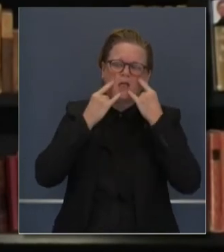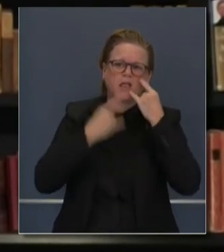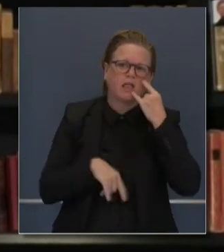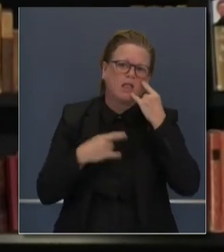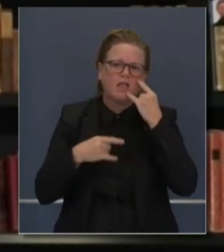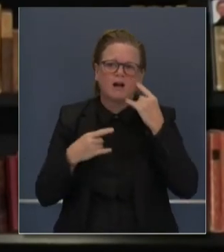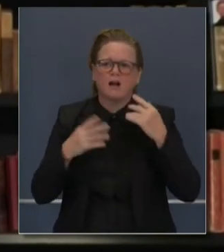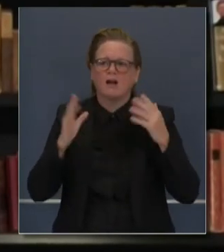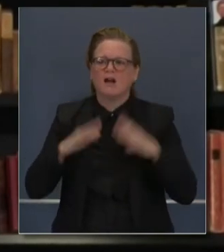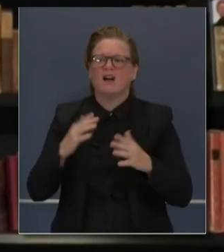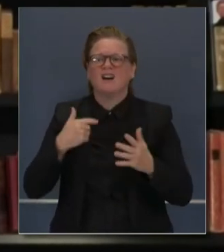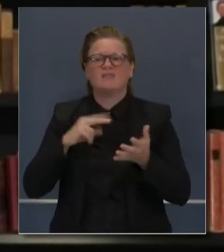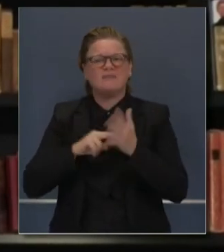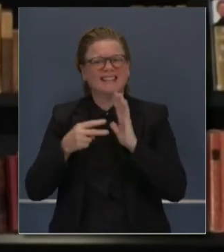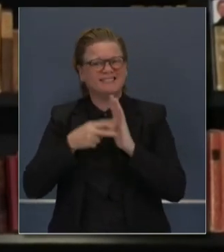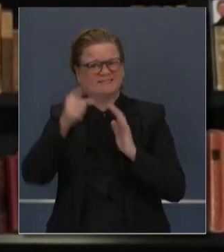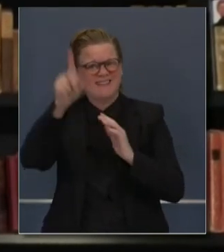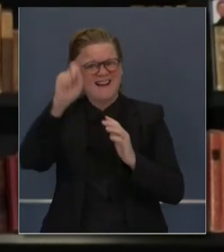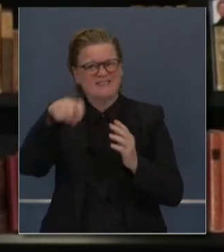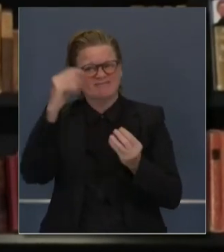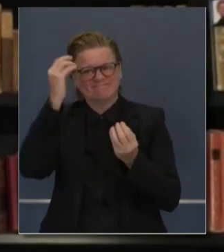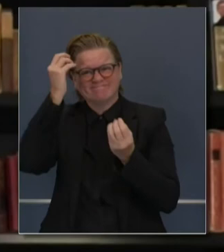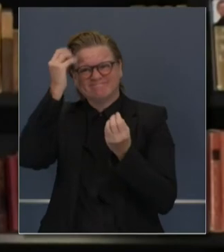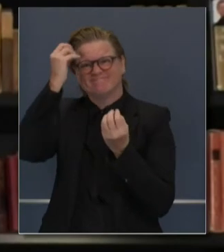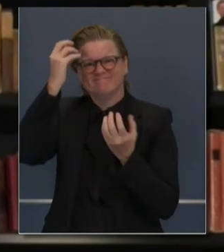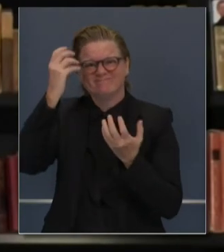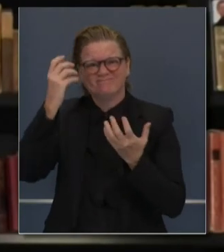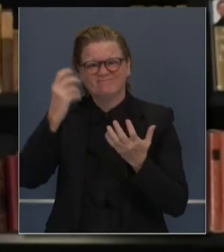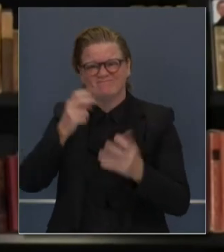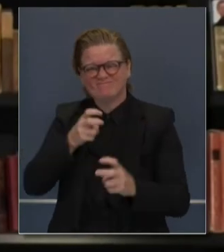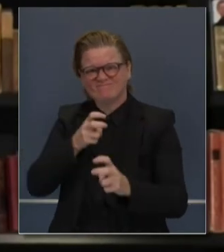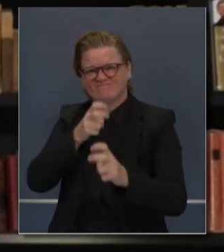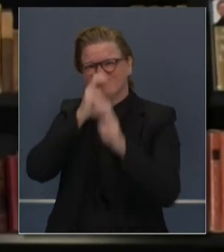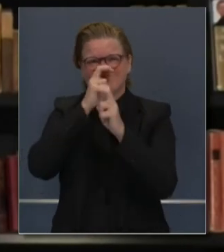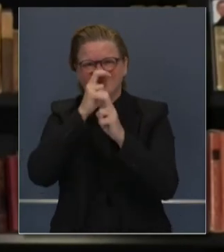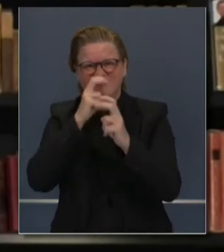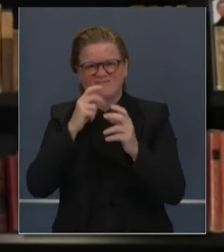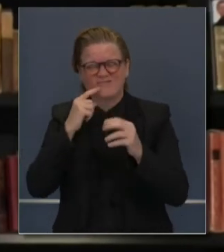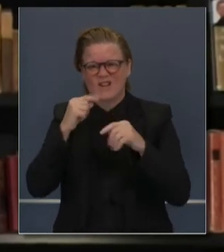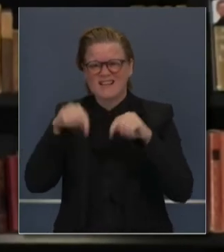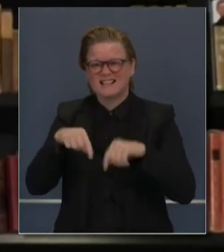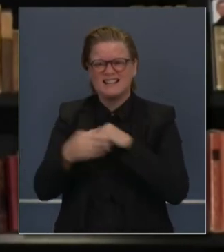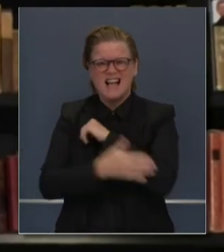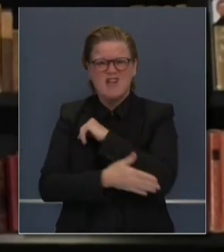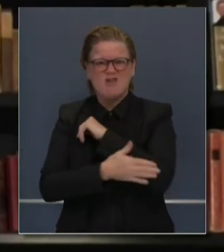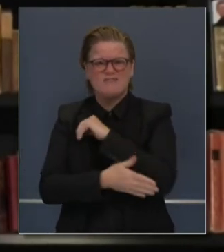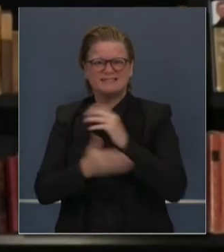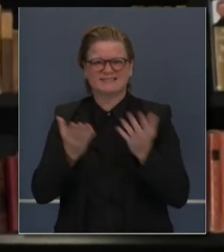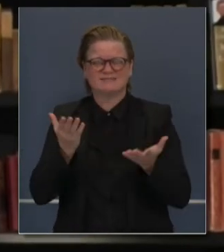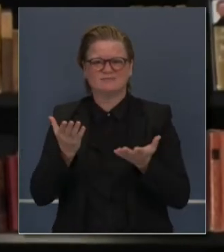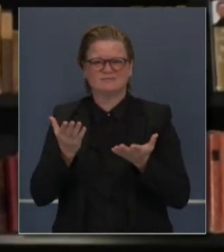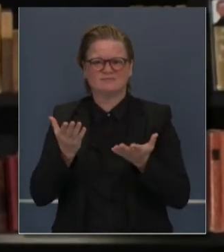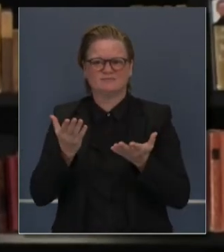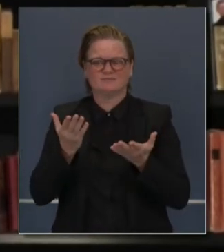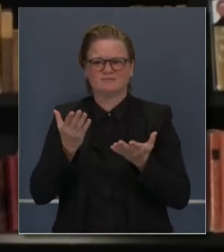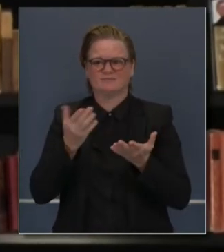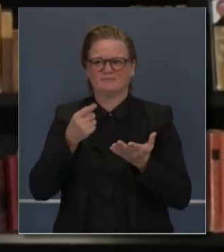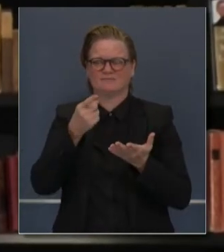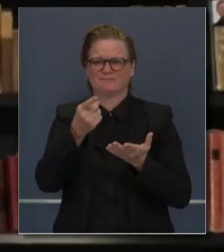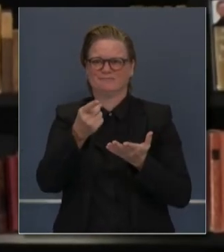here in Los Angeles County starting today, does that mean that perhaps there will also be more of a intensity on